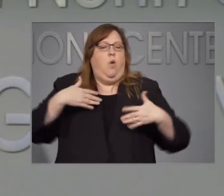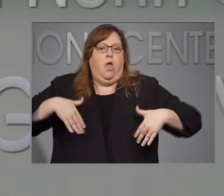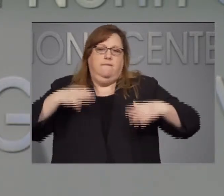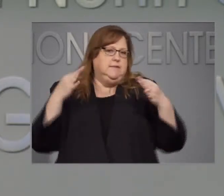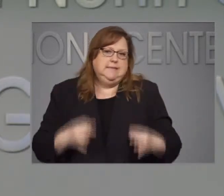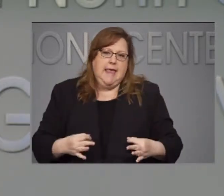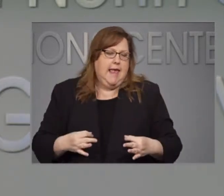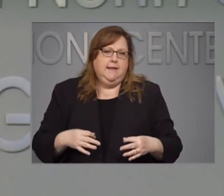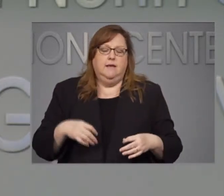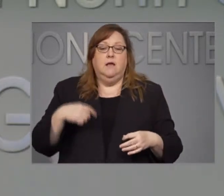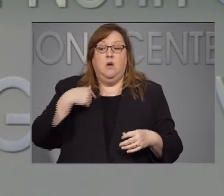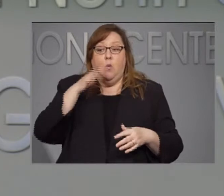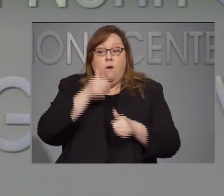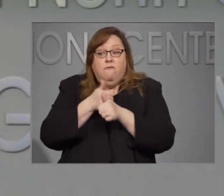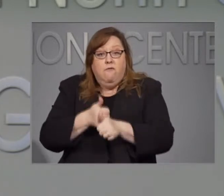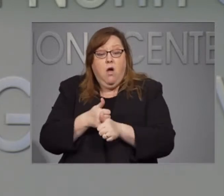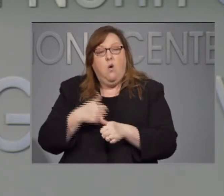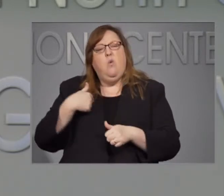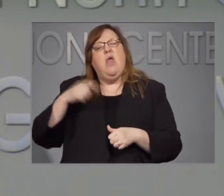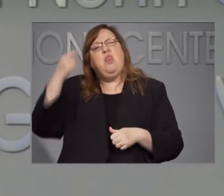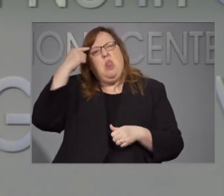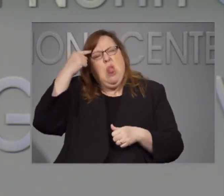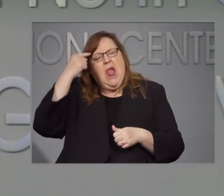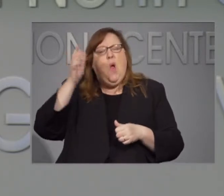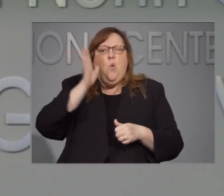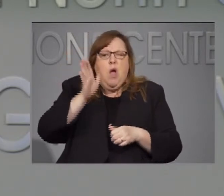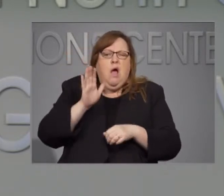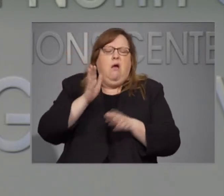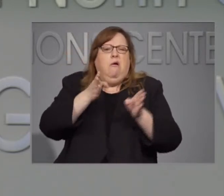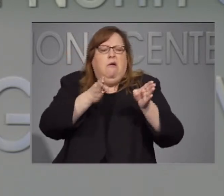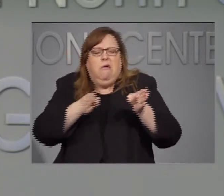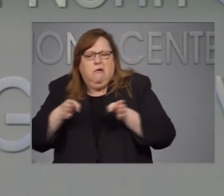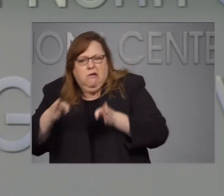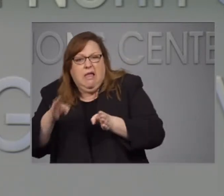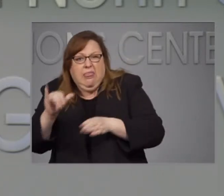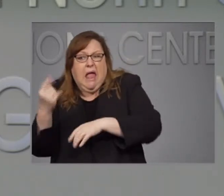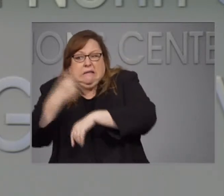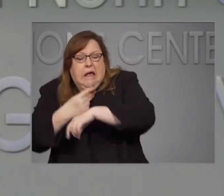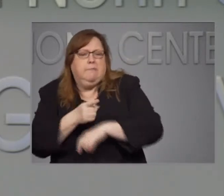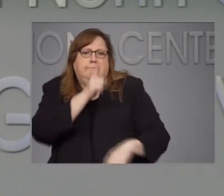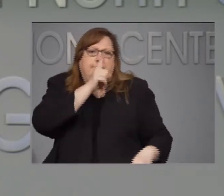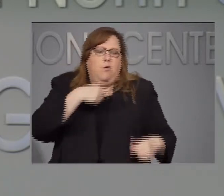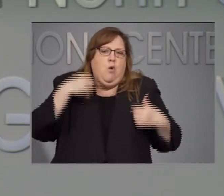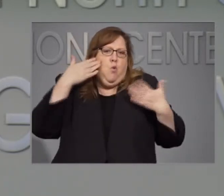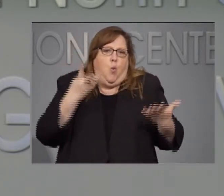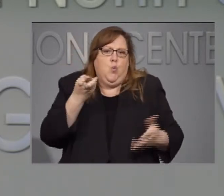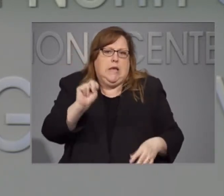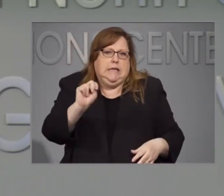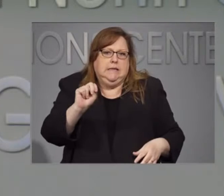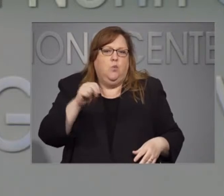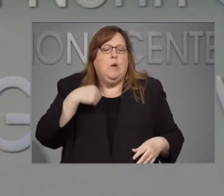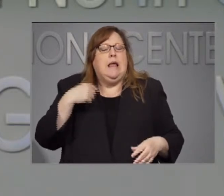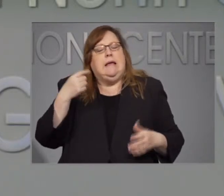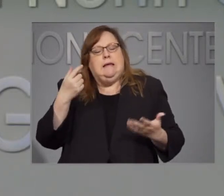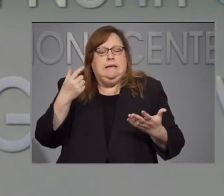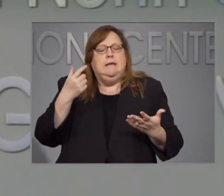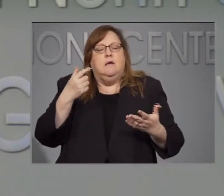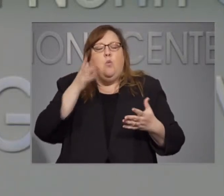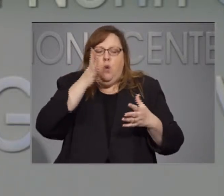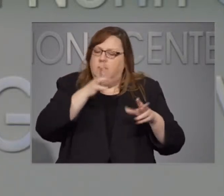3 as scheduled. We're going to look at the trends and the data in order to make that decisions,